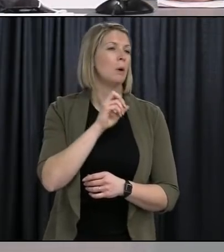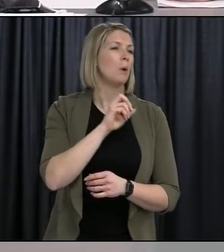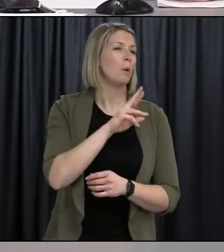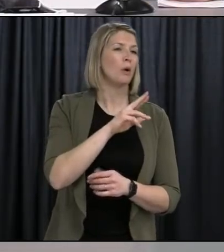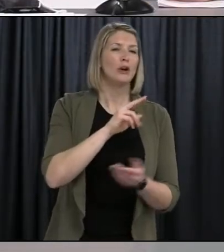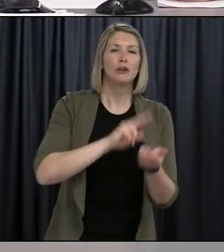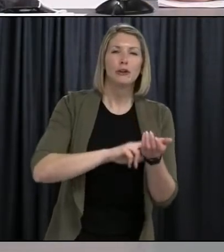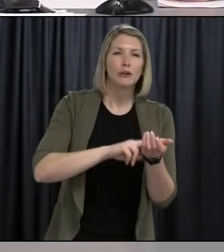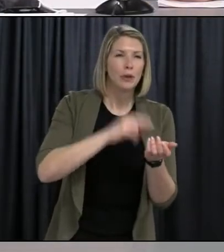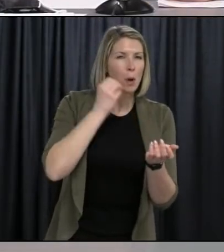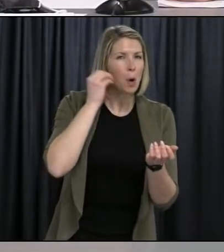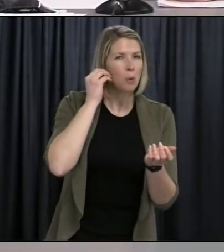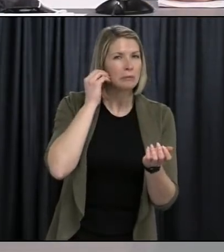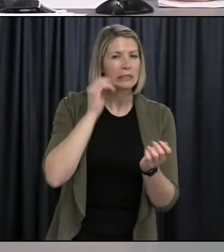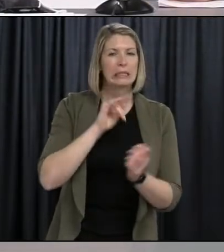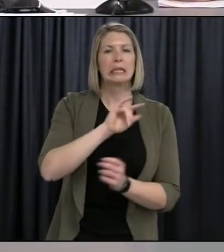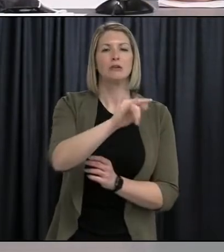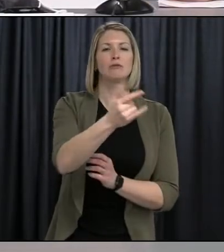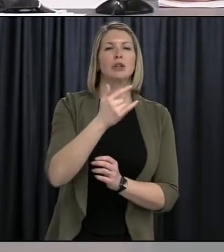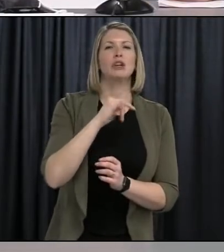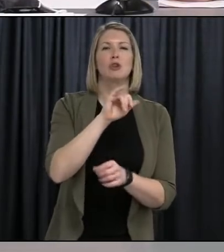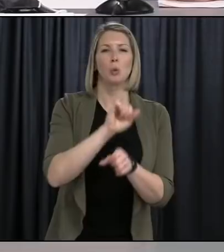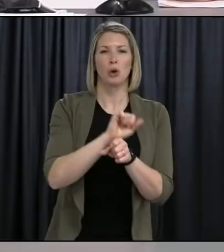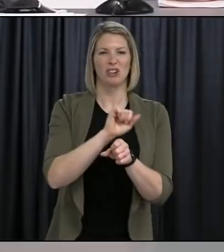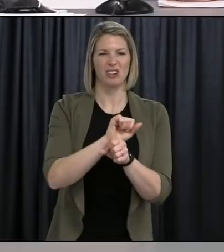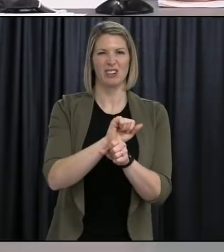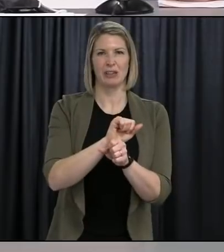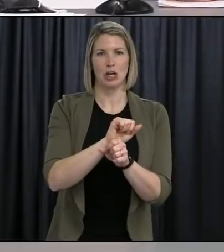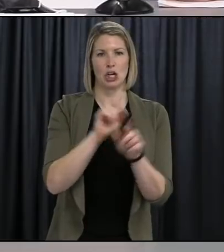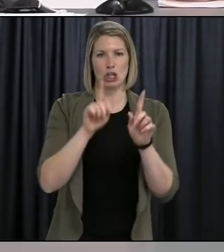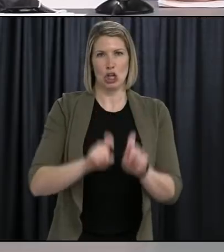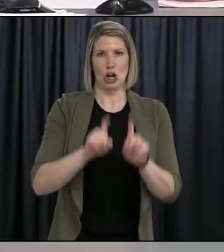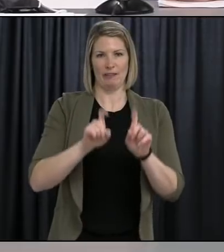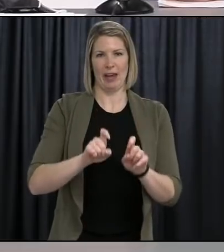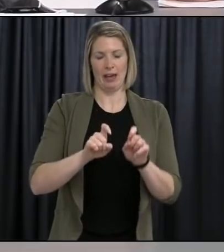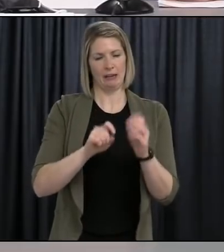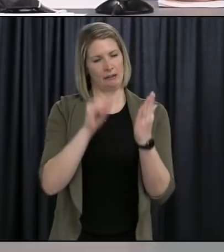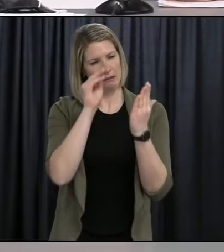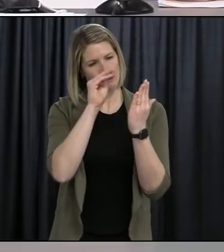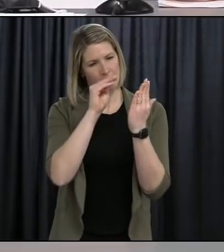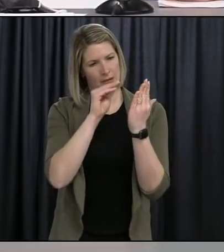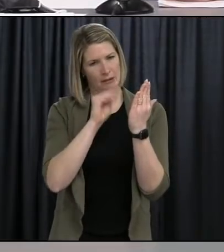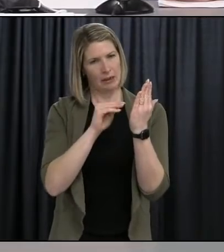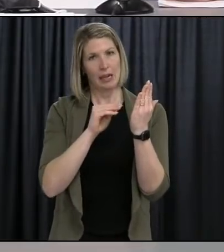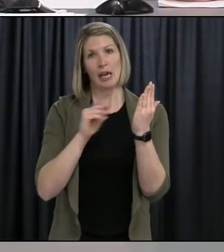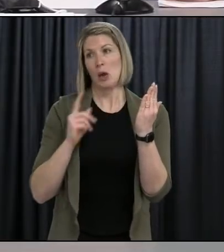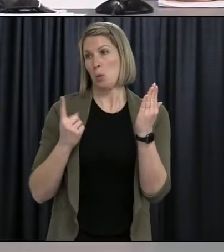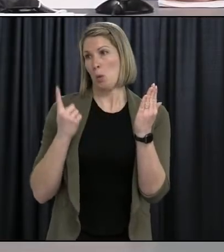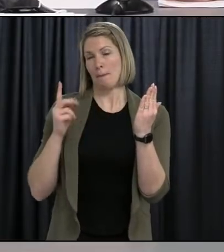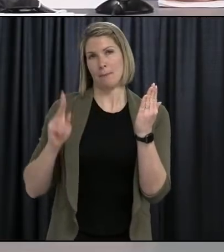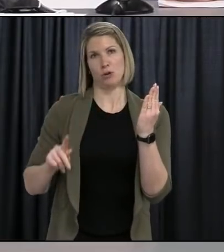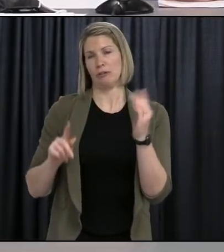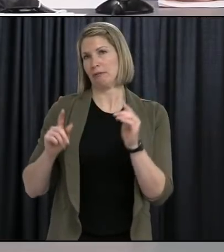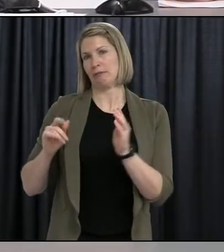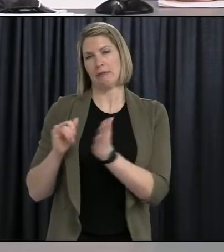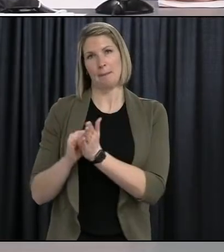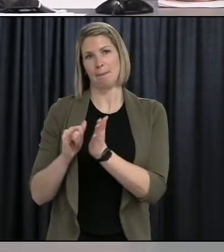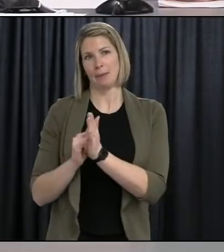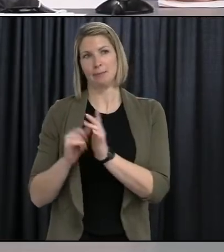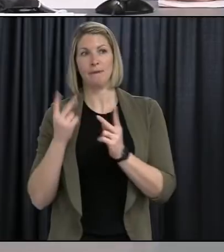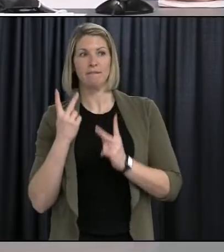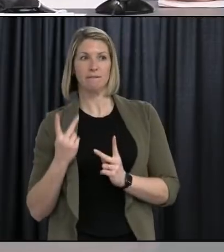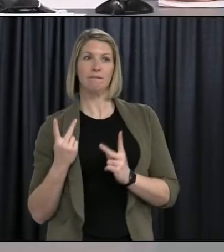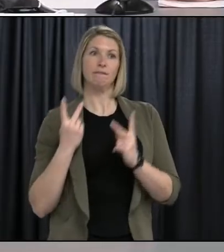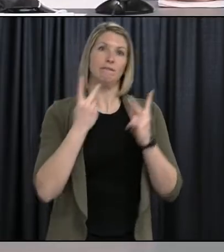out on questionnaires. This person couldn't get to see someone in emergency. They couldn't get